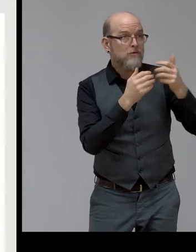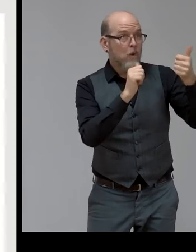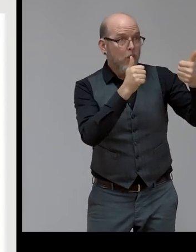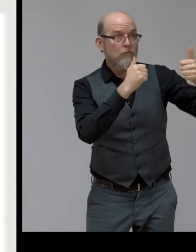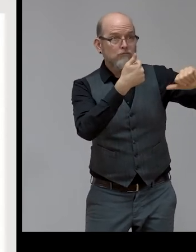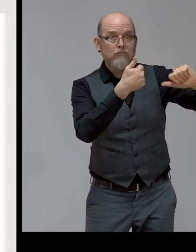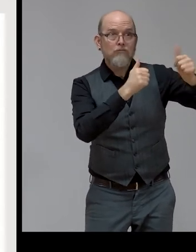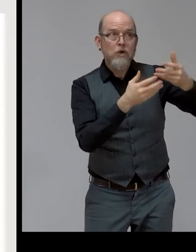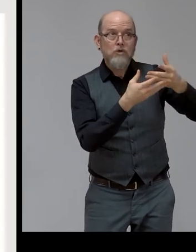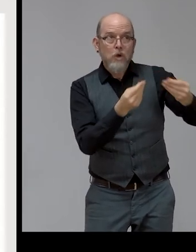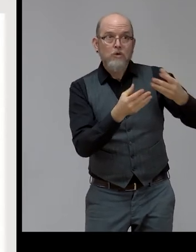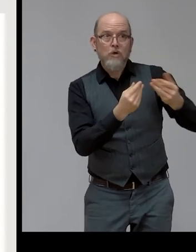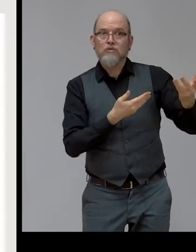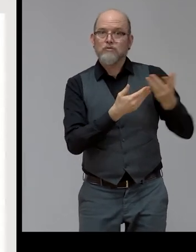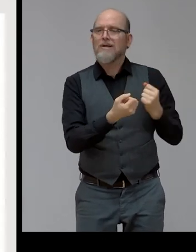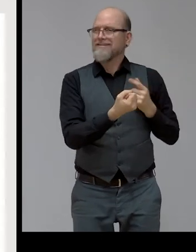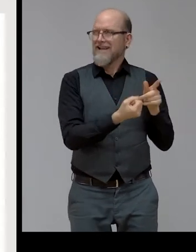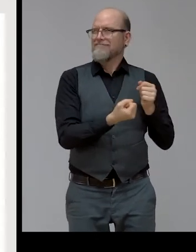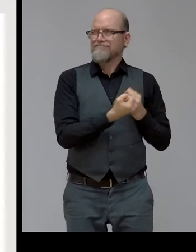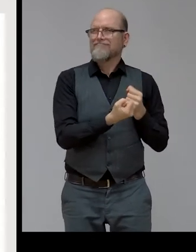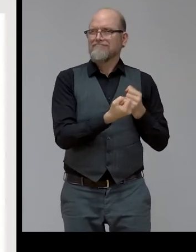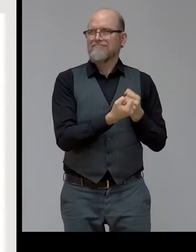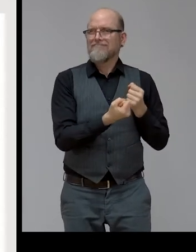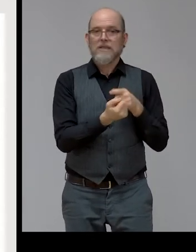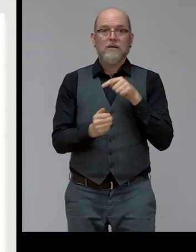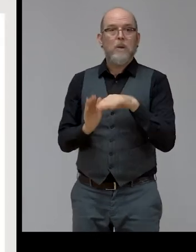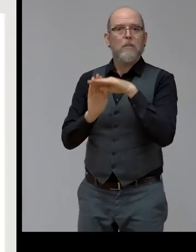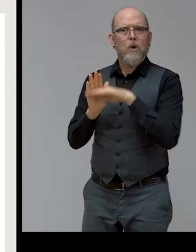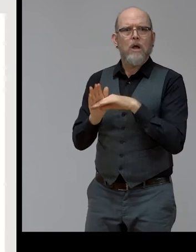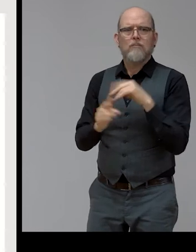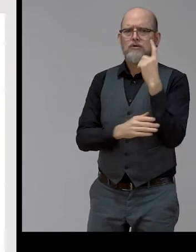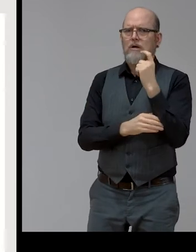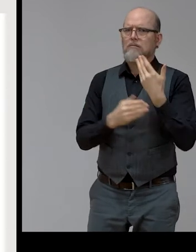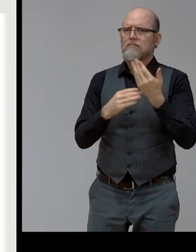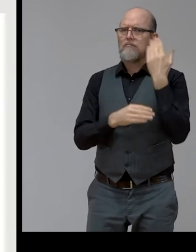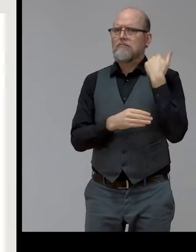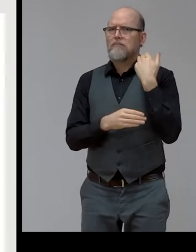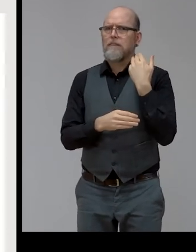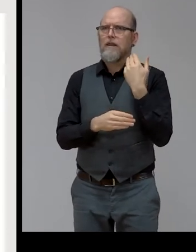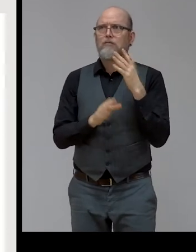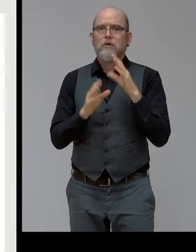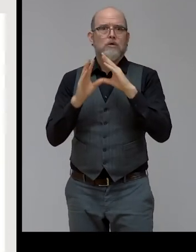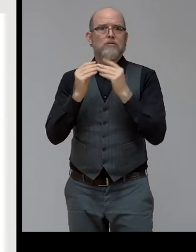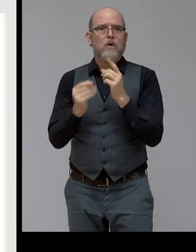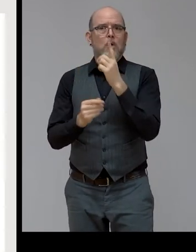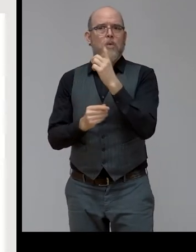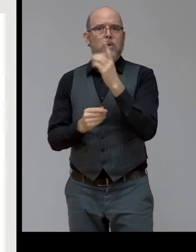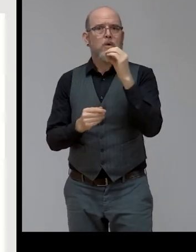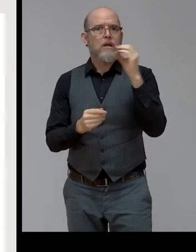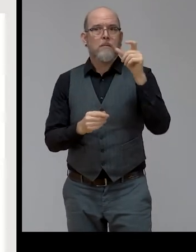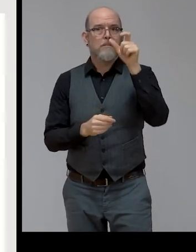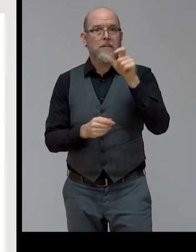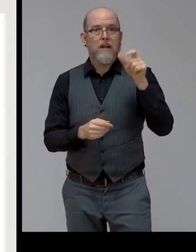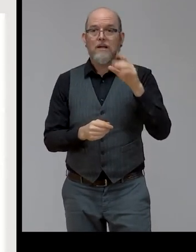numbers since the program started, more than 100 people with Down syndrome started working in 40 companies